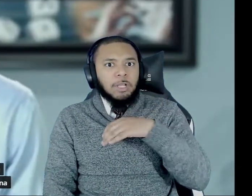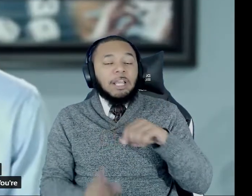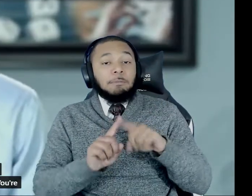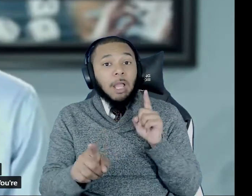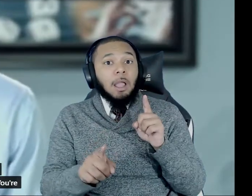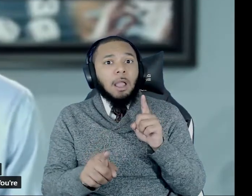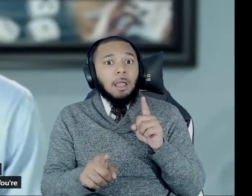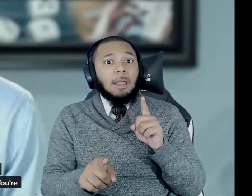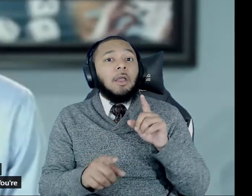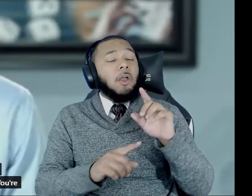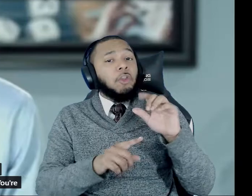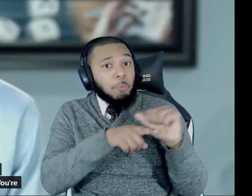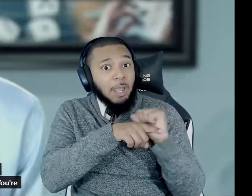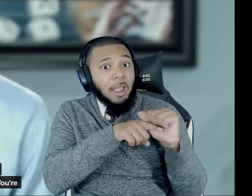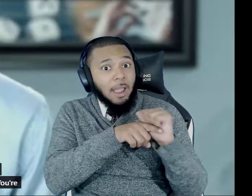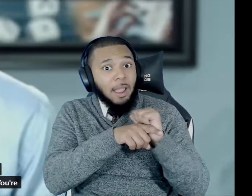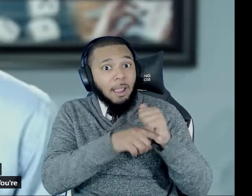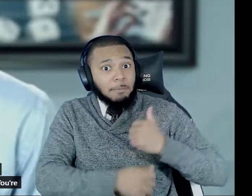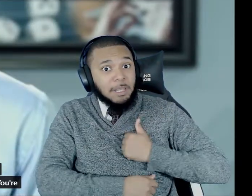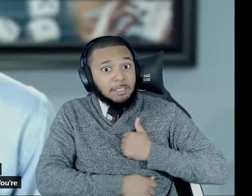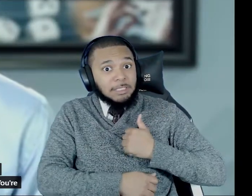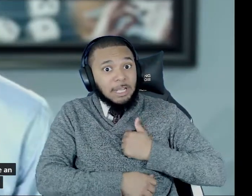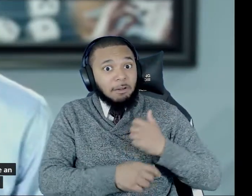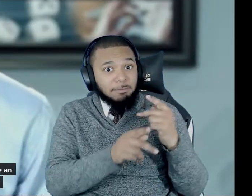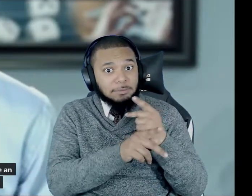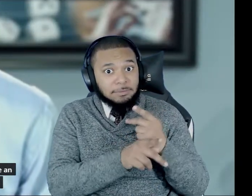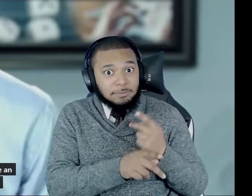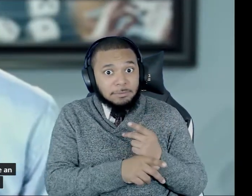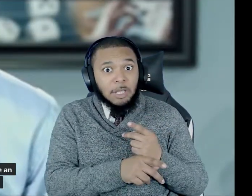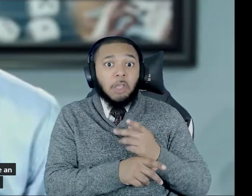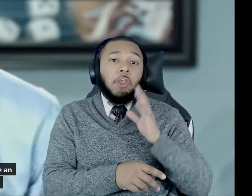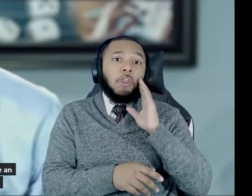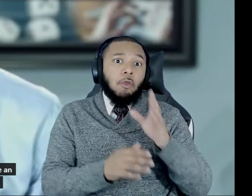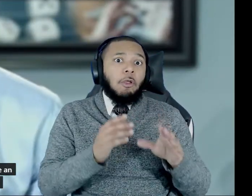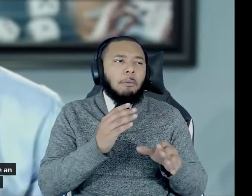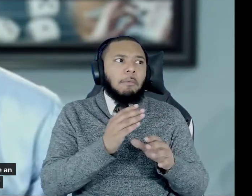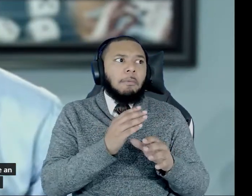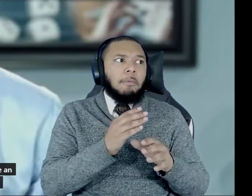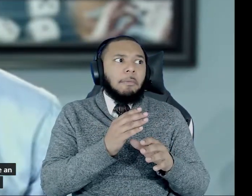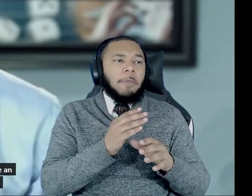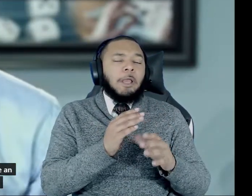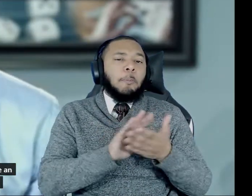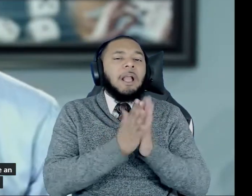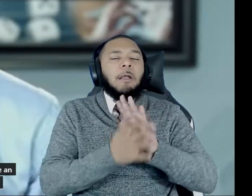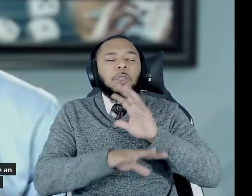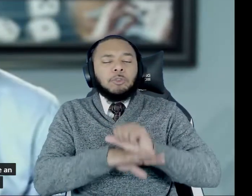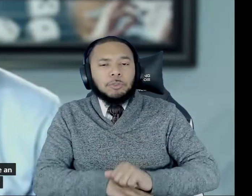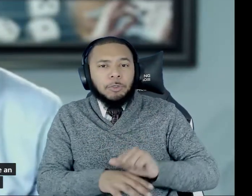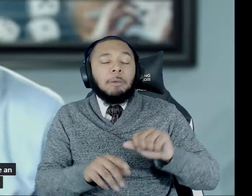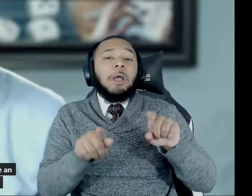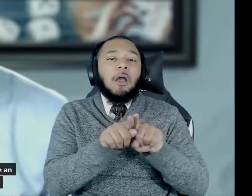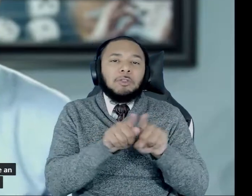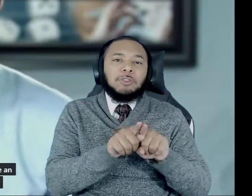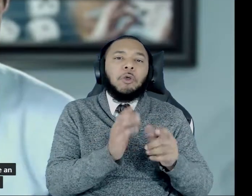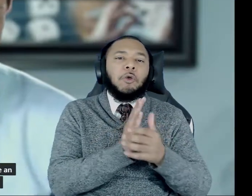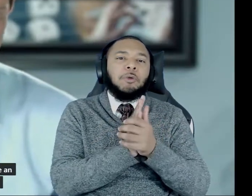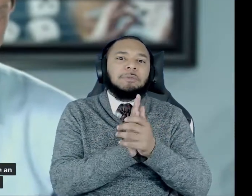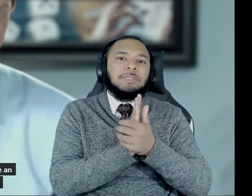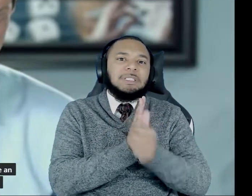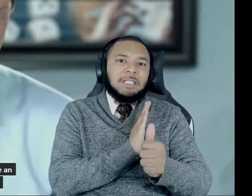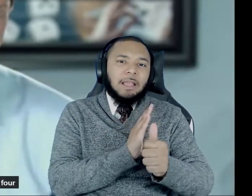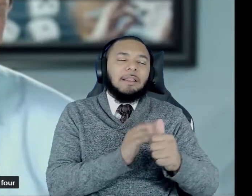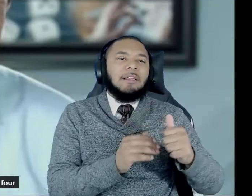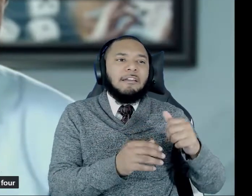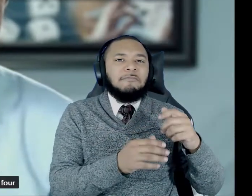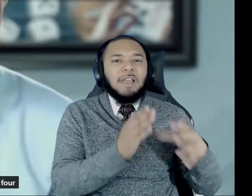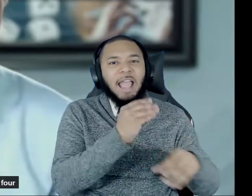you're gonna love it. You're also gonna be really good at subtracting or adding 12. You're gonna become like an expert at that. So